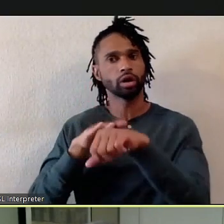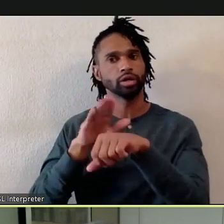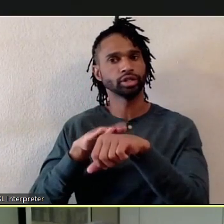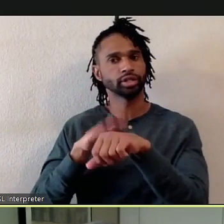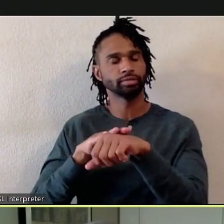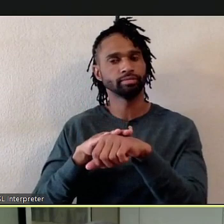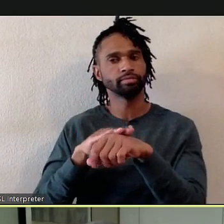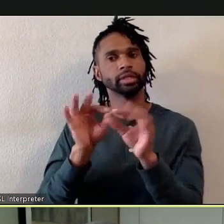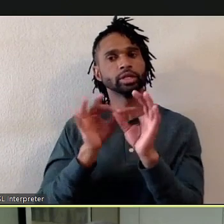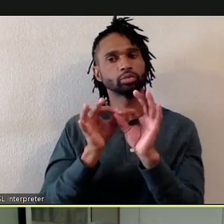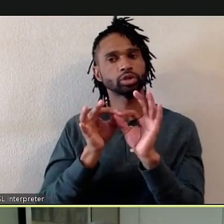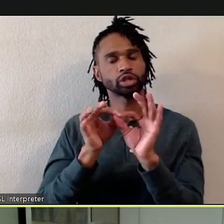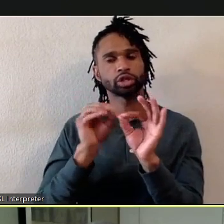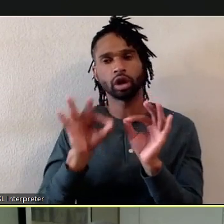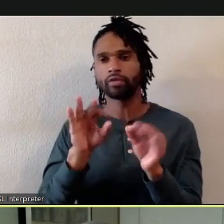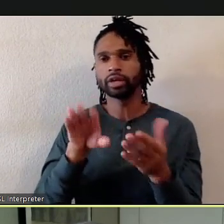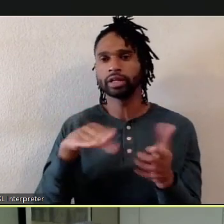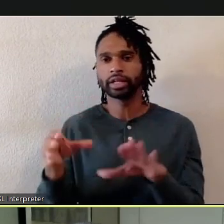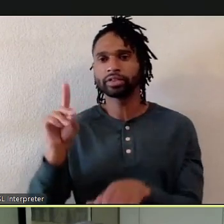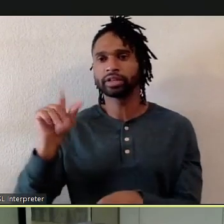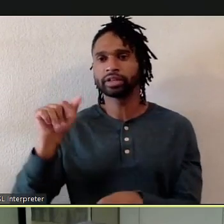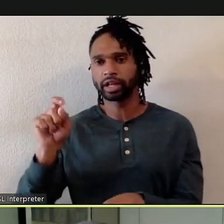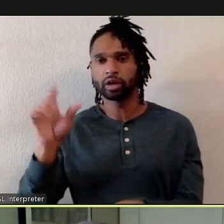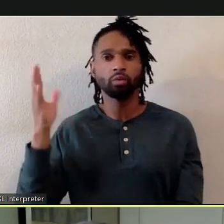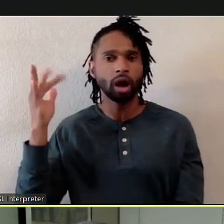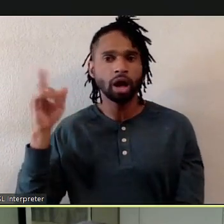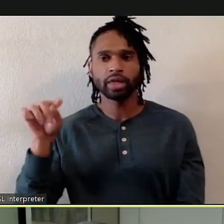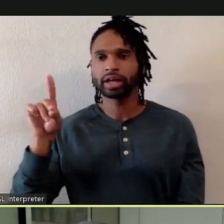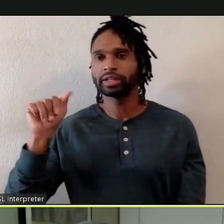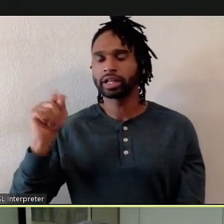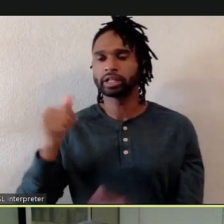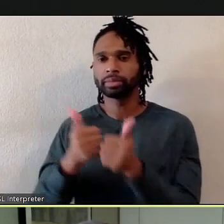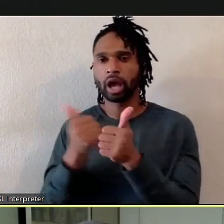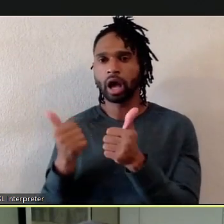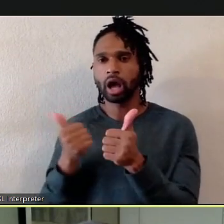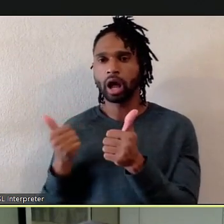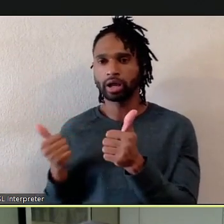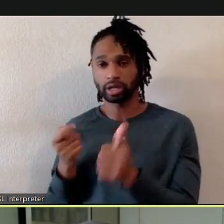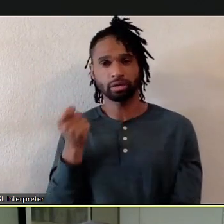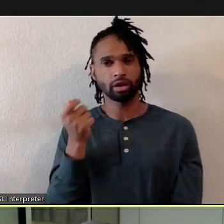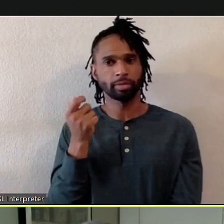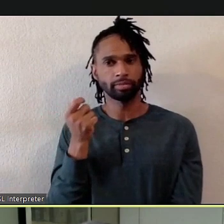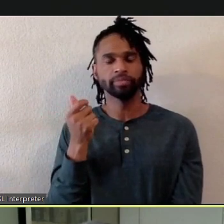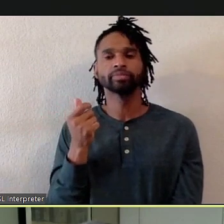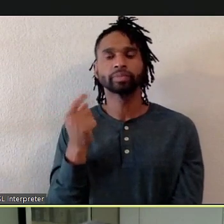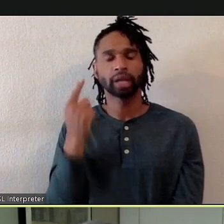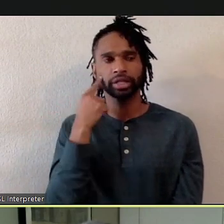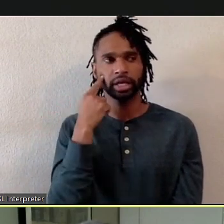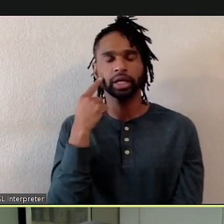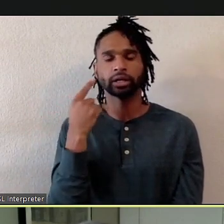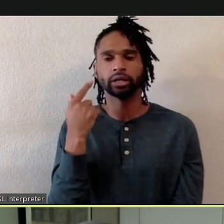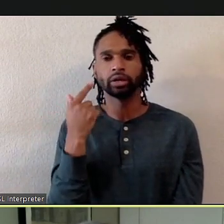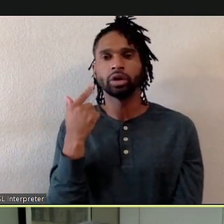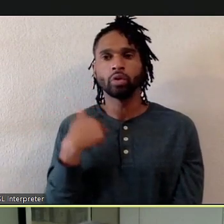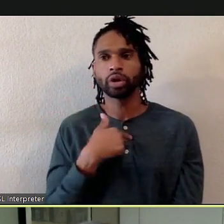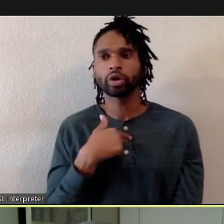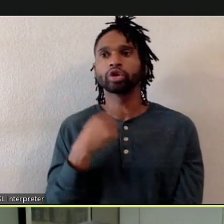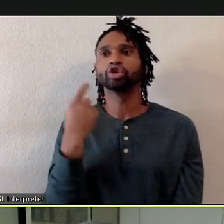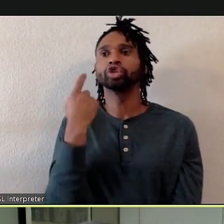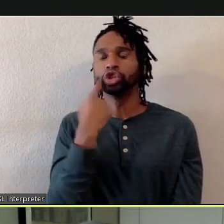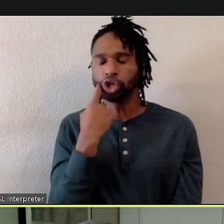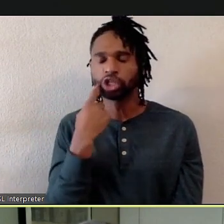of the death data because that data lags quite a bit. So I think we are really just now starting